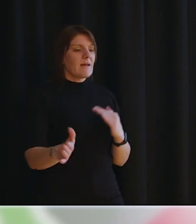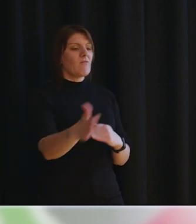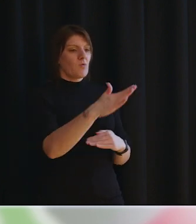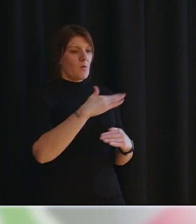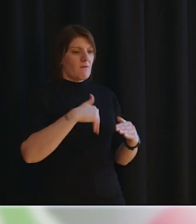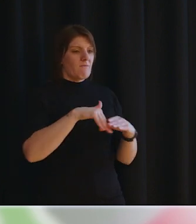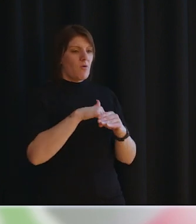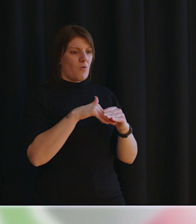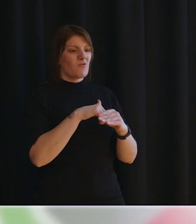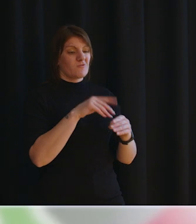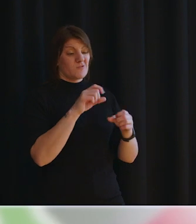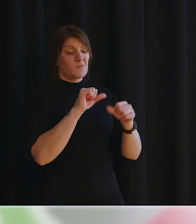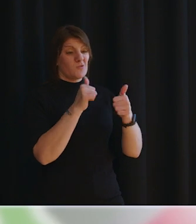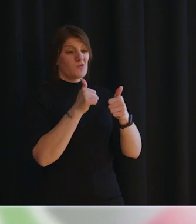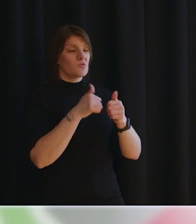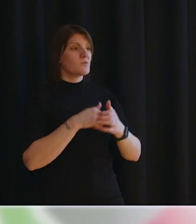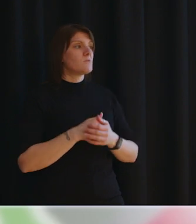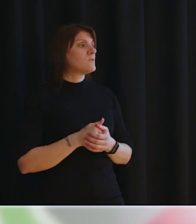care.